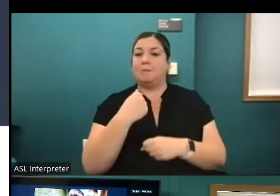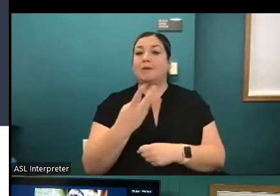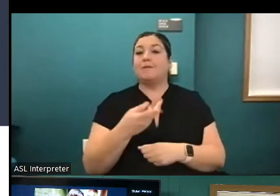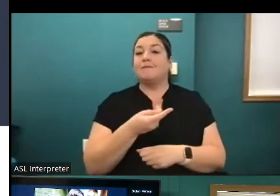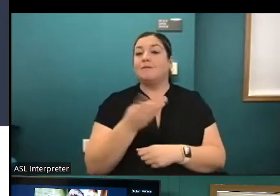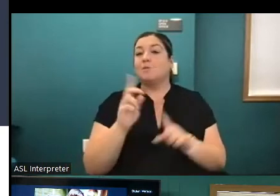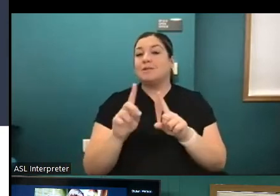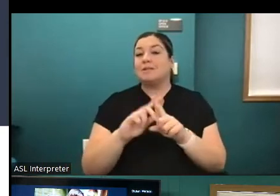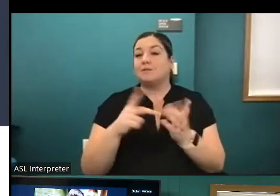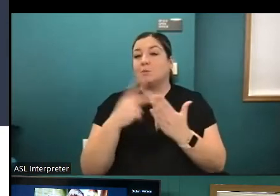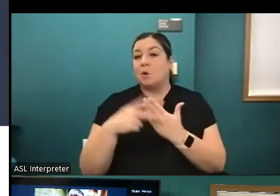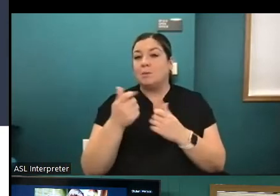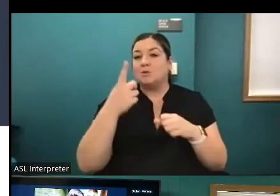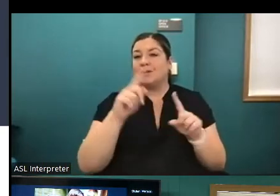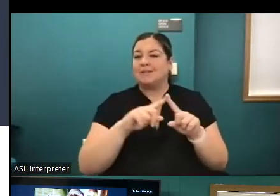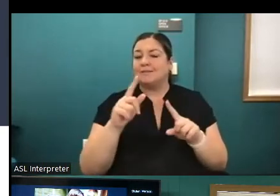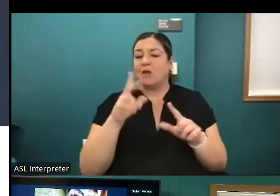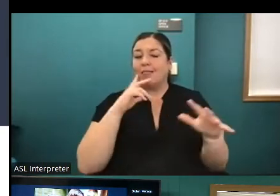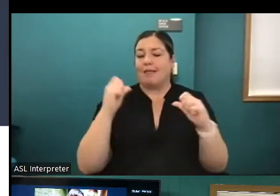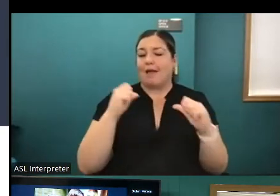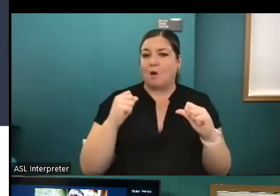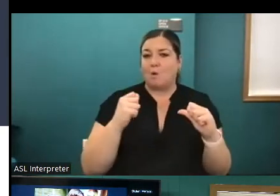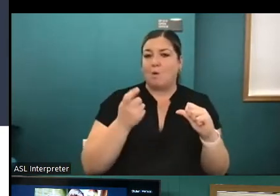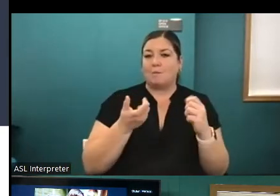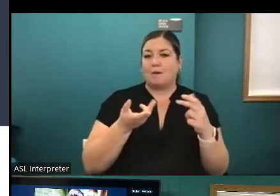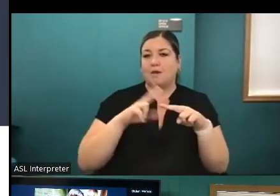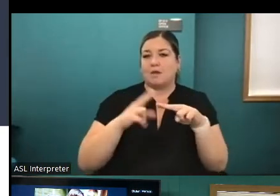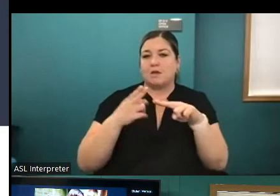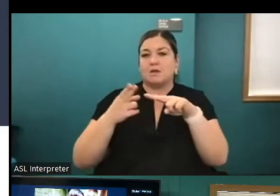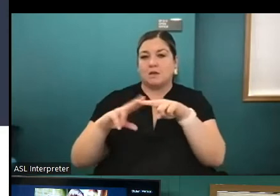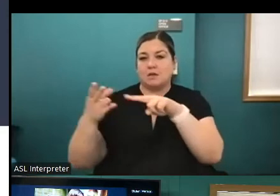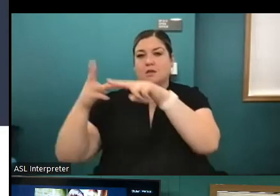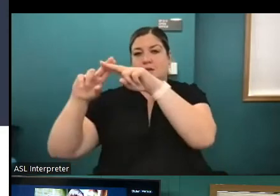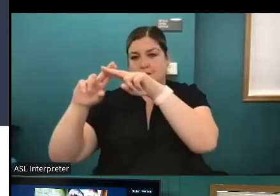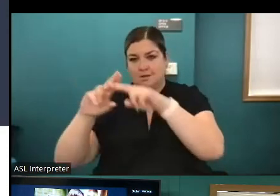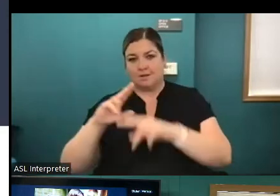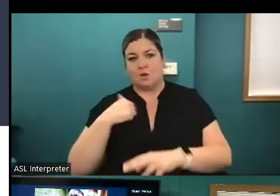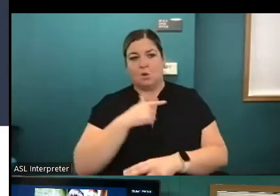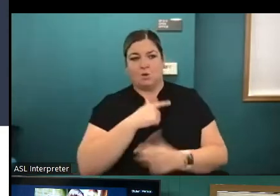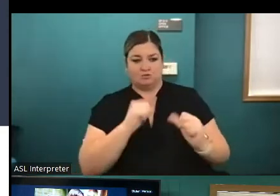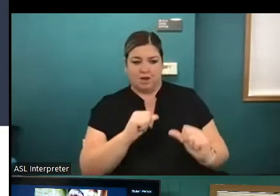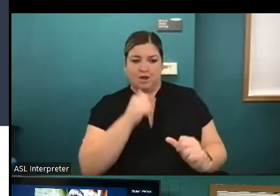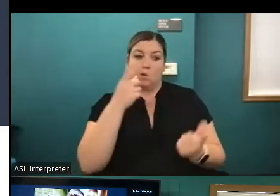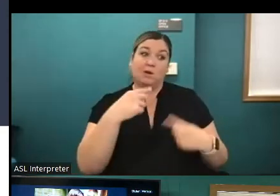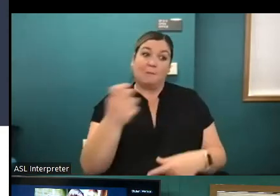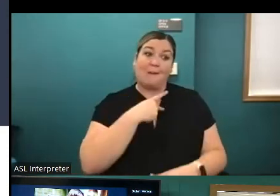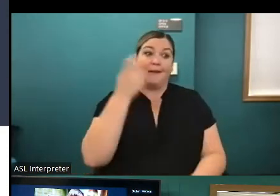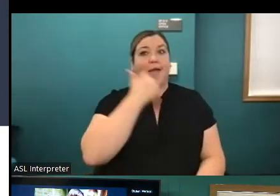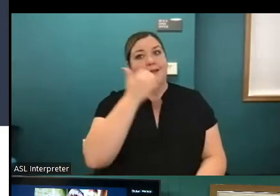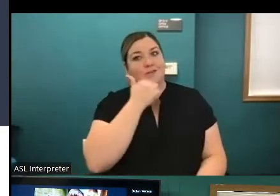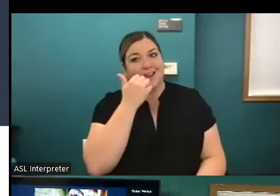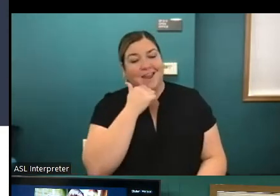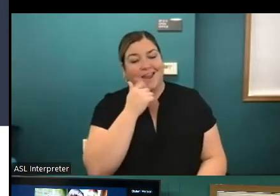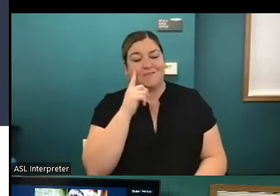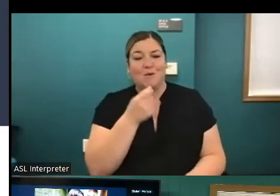different programs. Each one's a little bit louder. And that's just our way of not having them come back every day for those first few weeks,